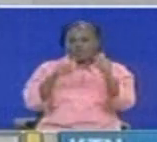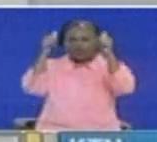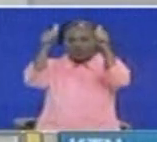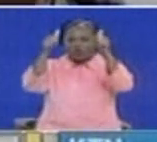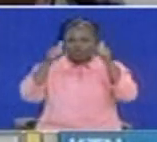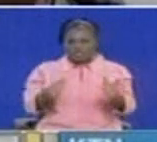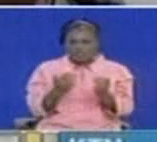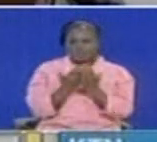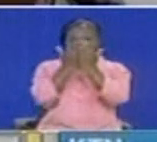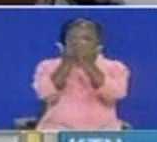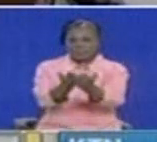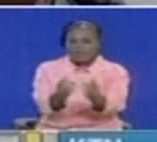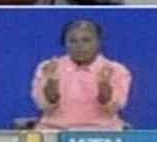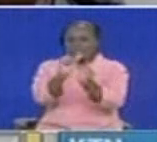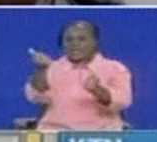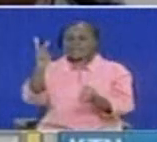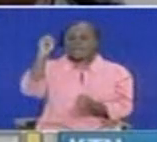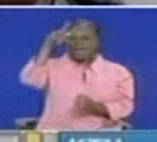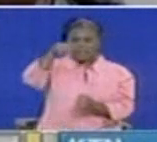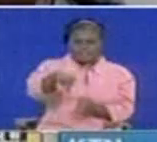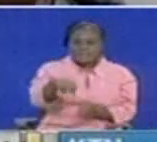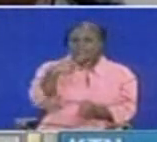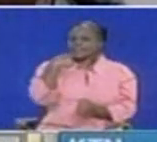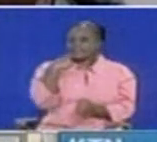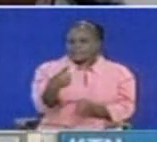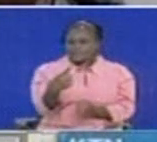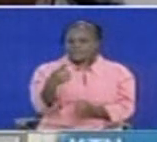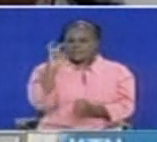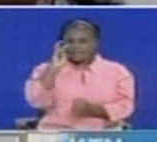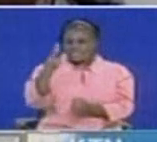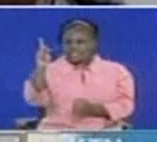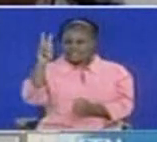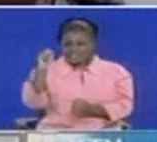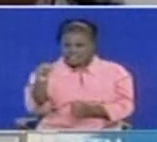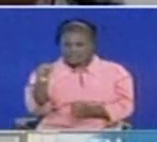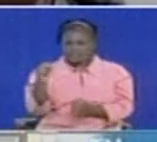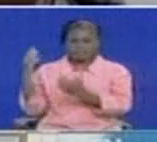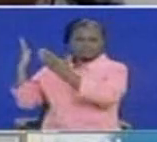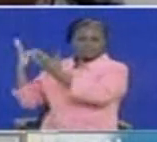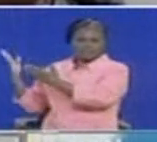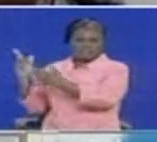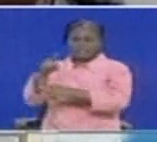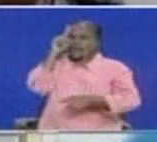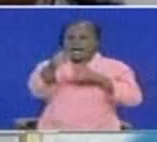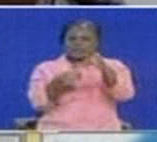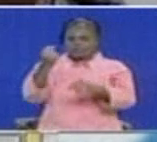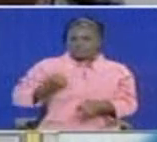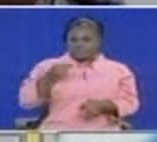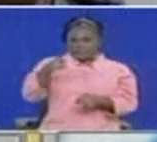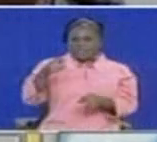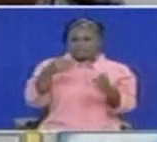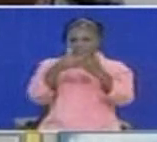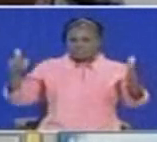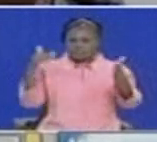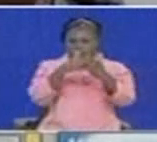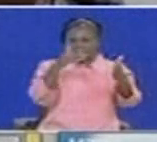motion filed by Gembe South MP Mithika Linturi that has been seen by KTN, the legislators have accused Waiguru of violating the law